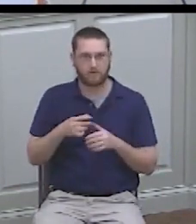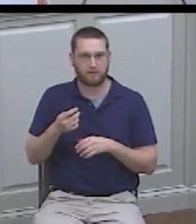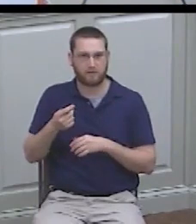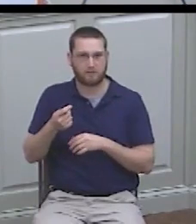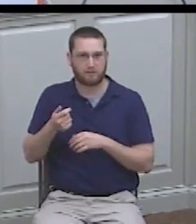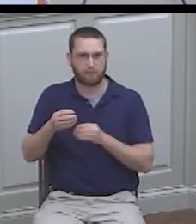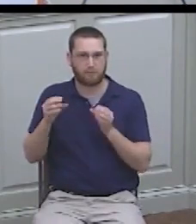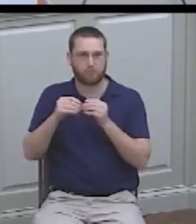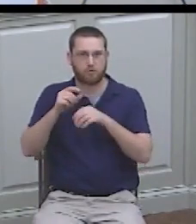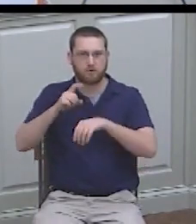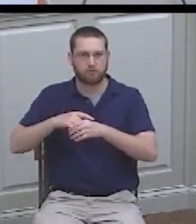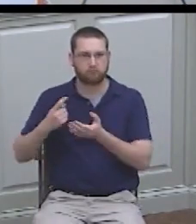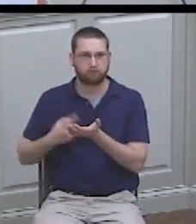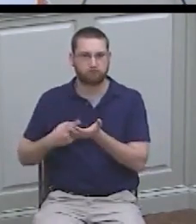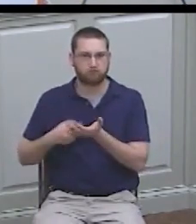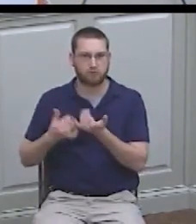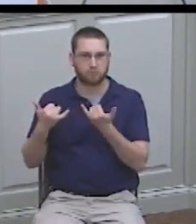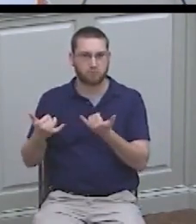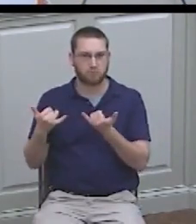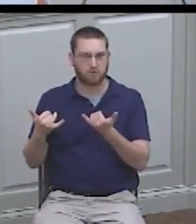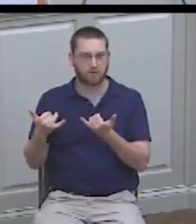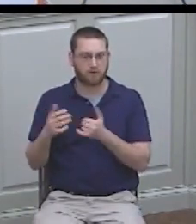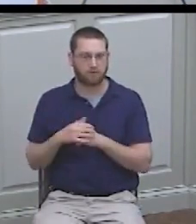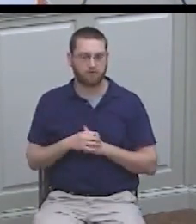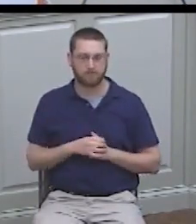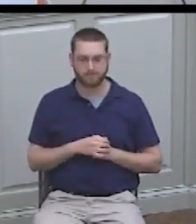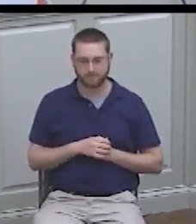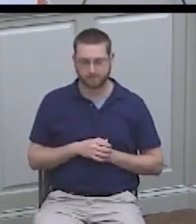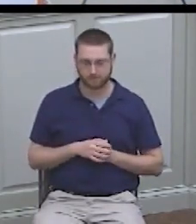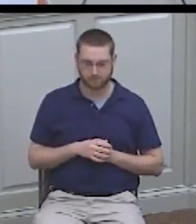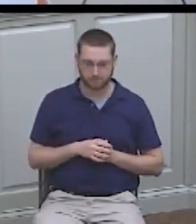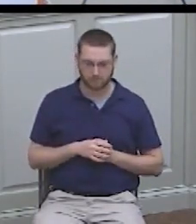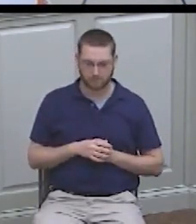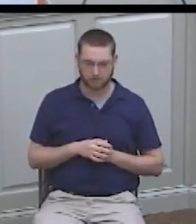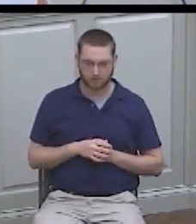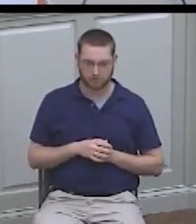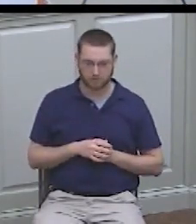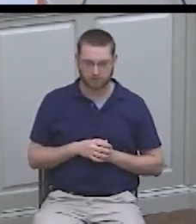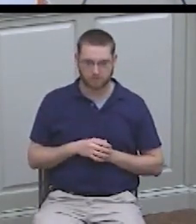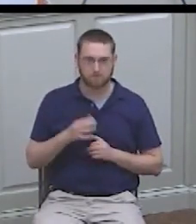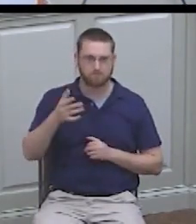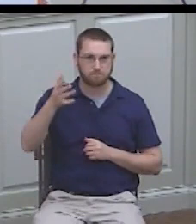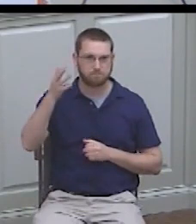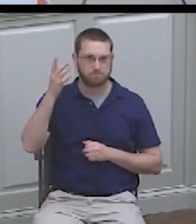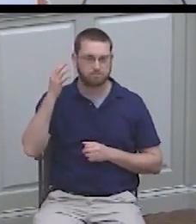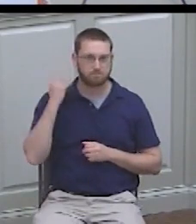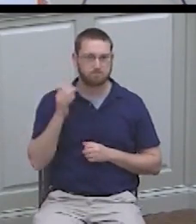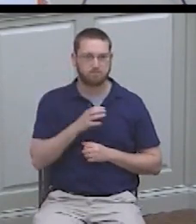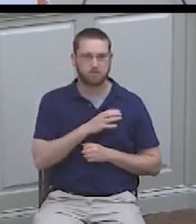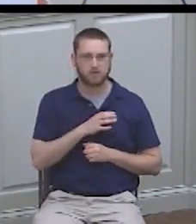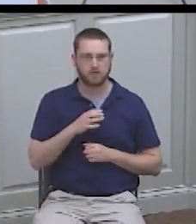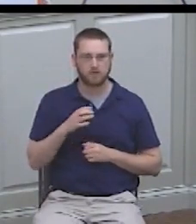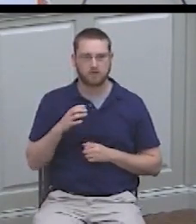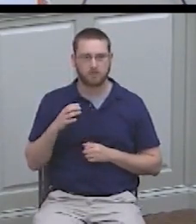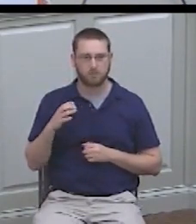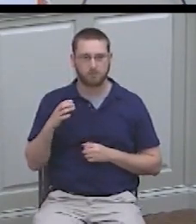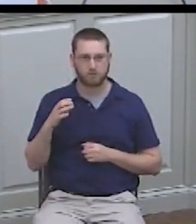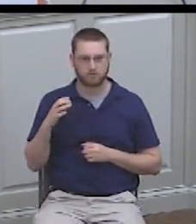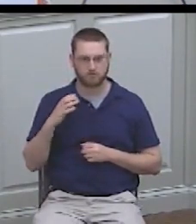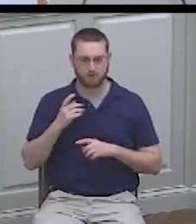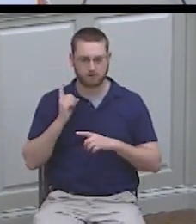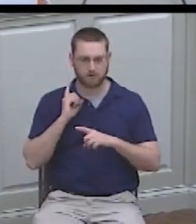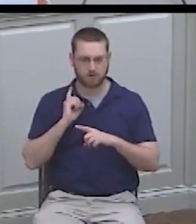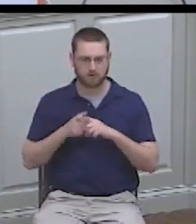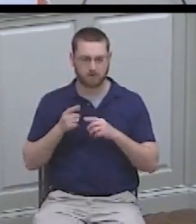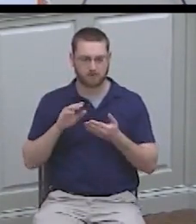time on it than we typically would be. Some time ago, the commission, through the leadership of the city